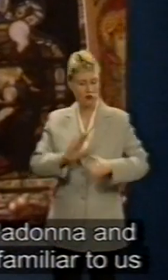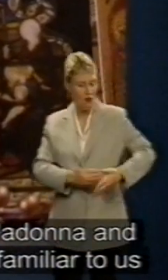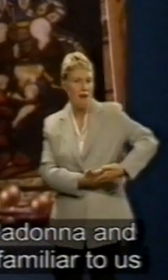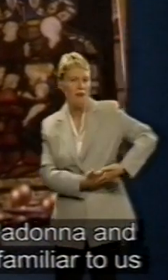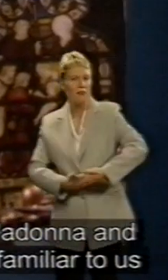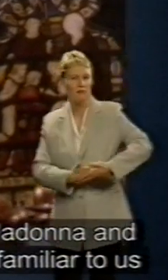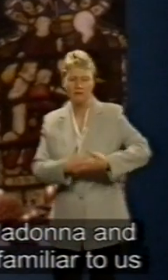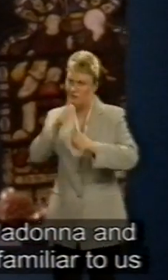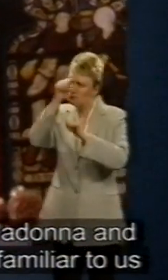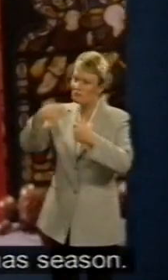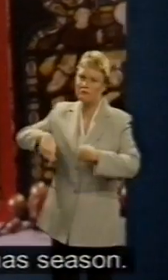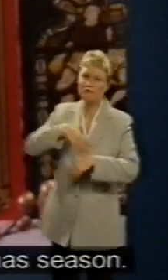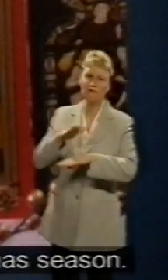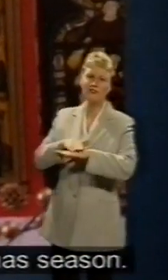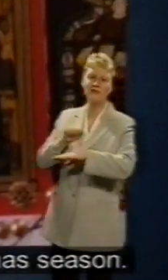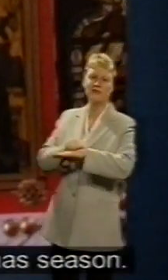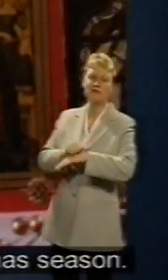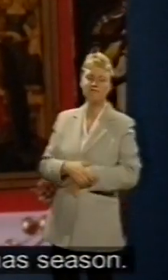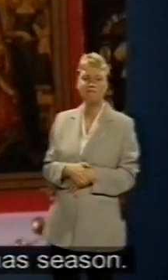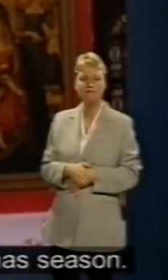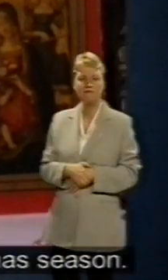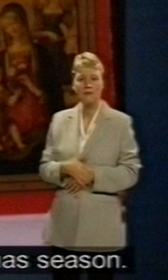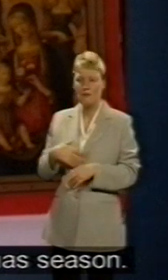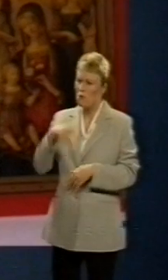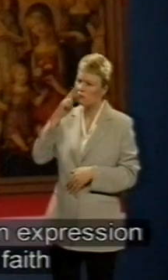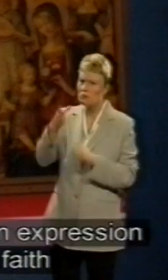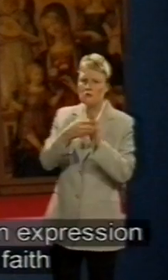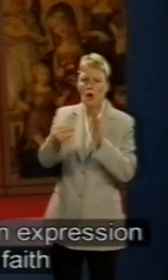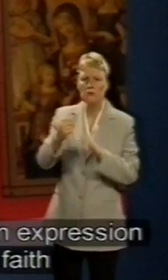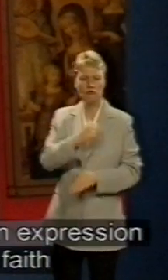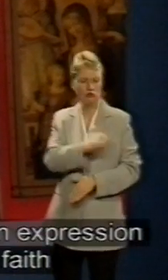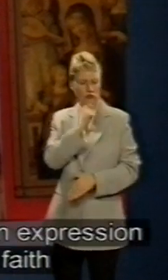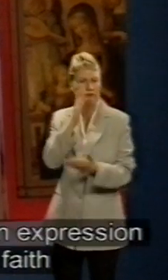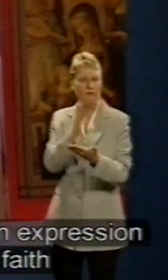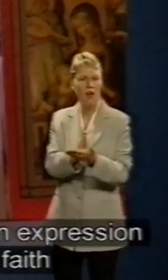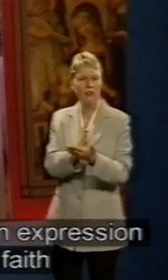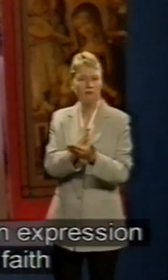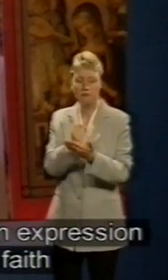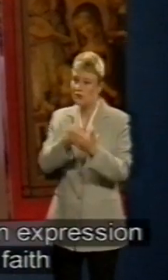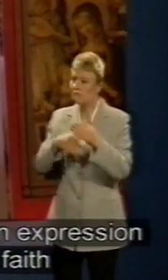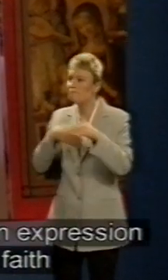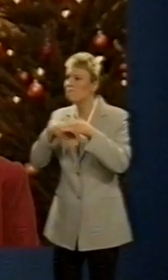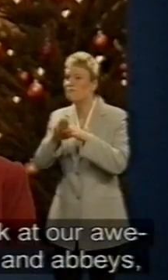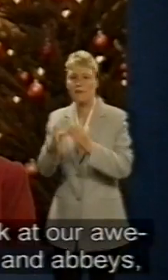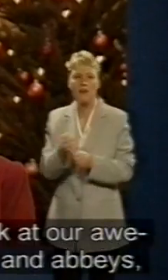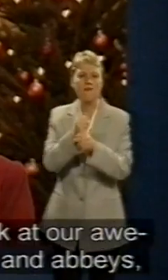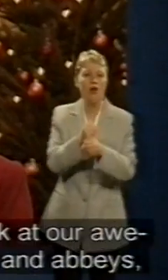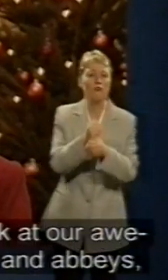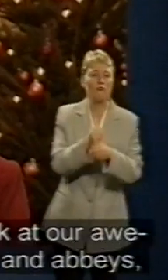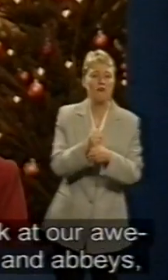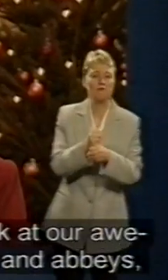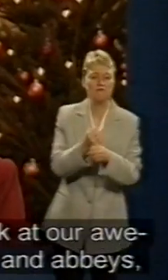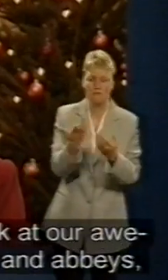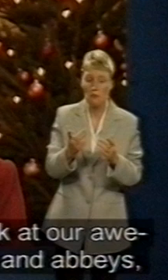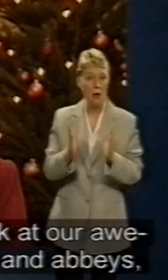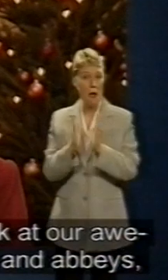is particularly familiar to us during this Christmas season. If you want to see an expression of Christian faith, you only have to look